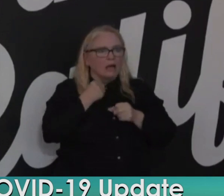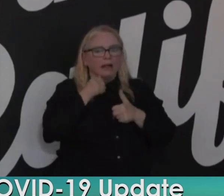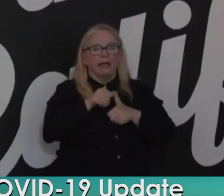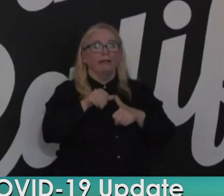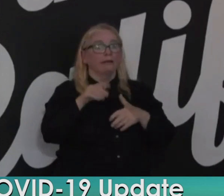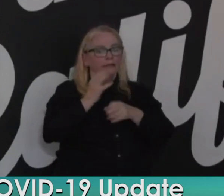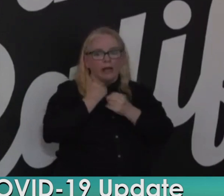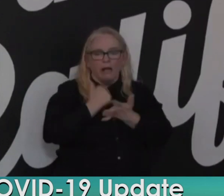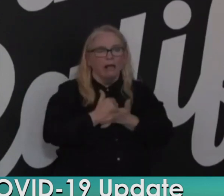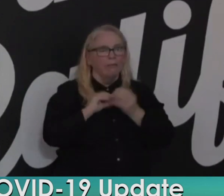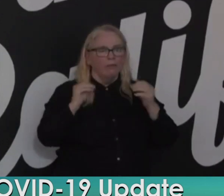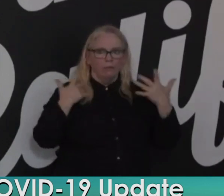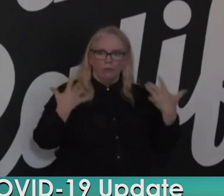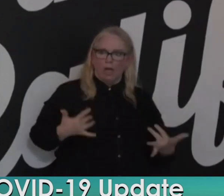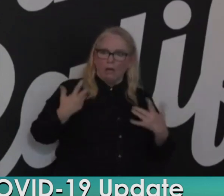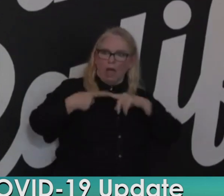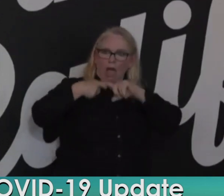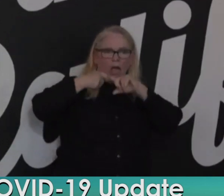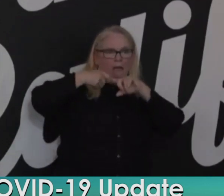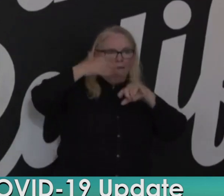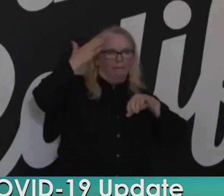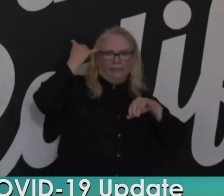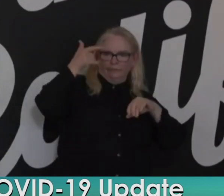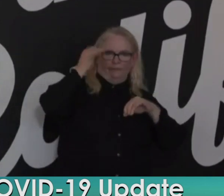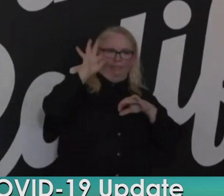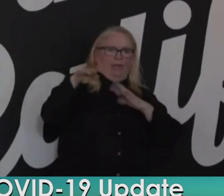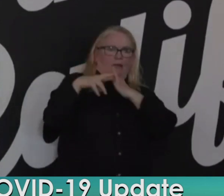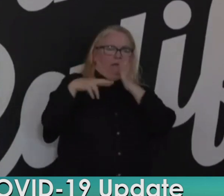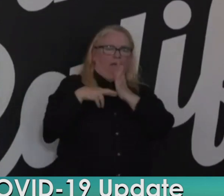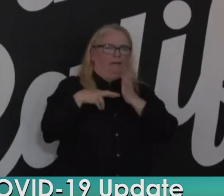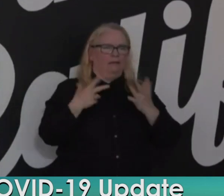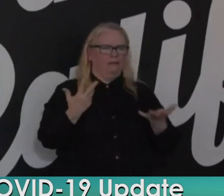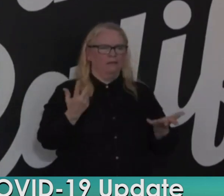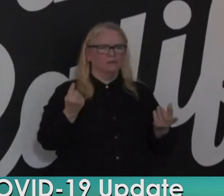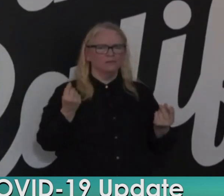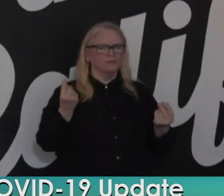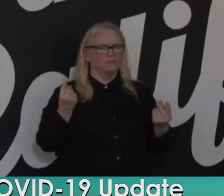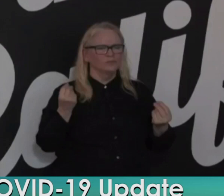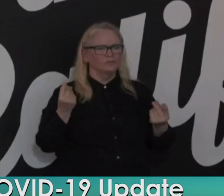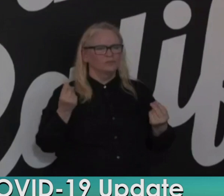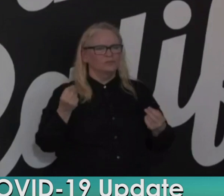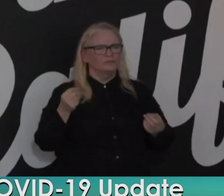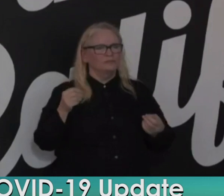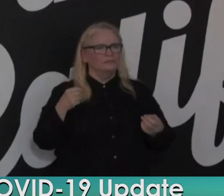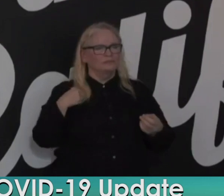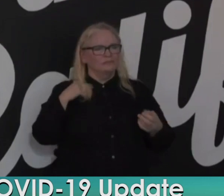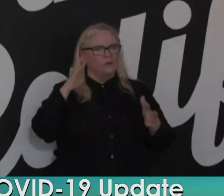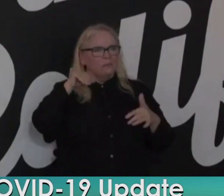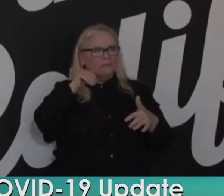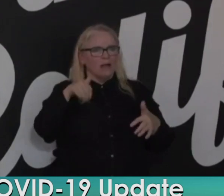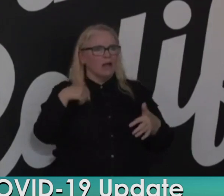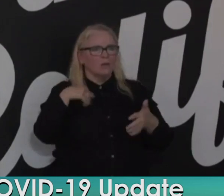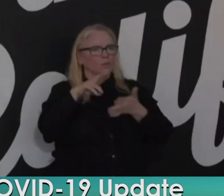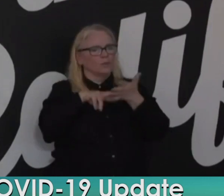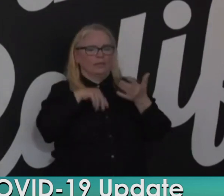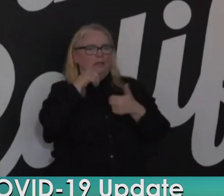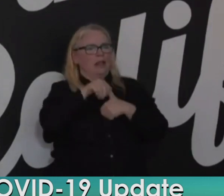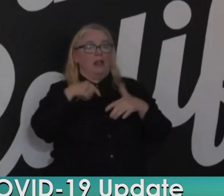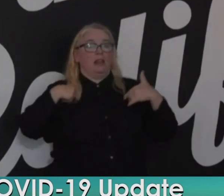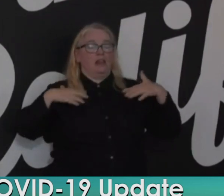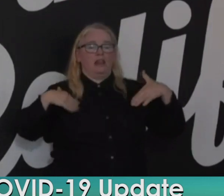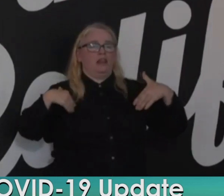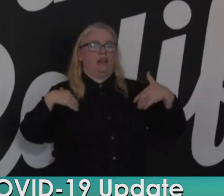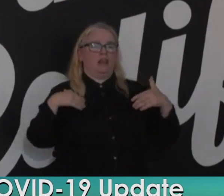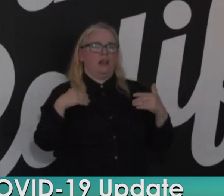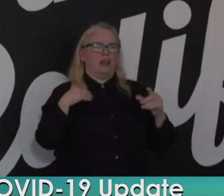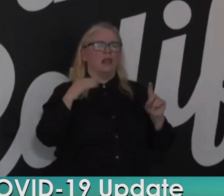And was the best idea to lump this group? You're good. I'll have to find the letter. Forgive me. I haven't had a chance to look at the letter directly, but I'll have Julie